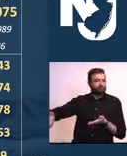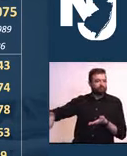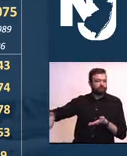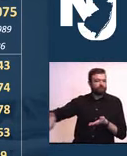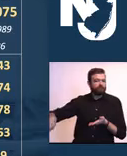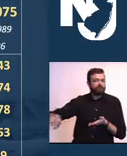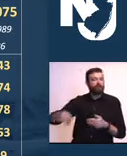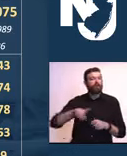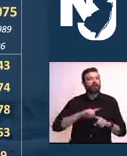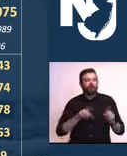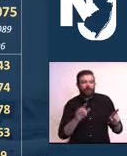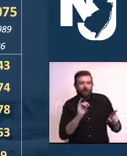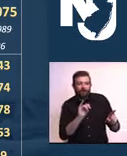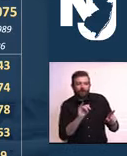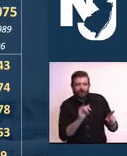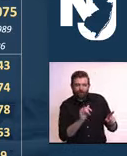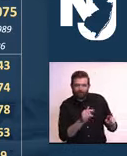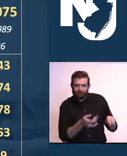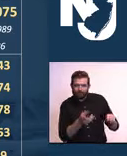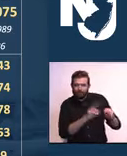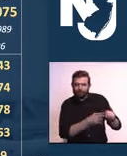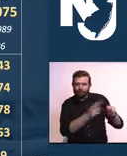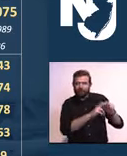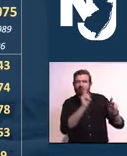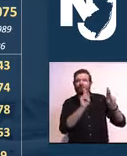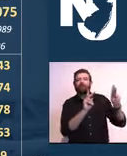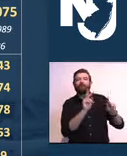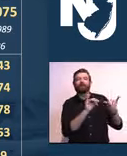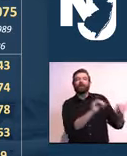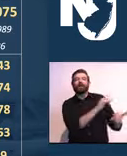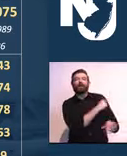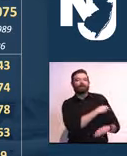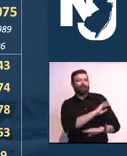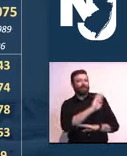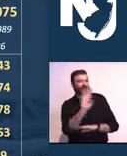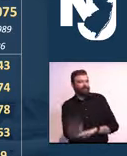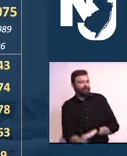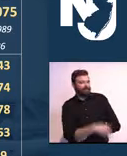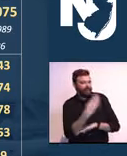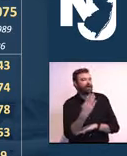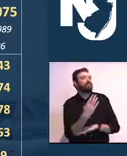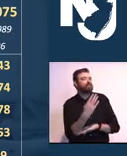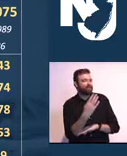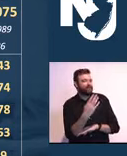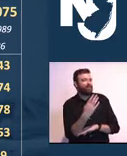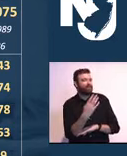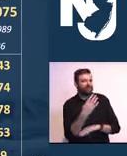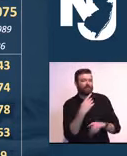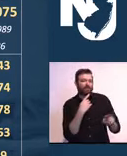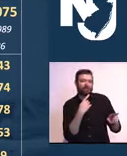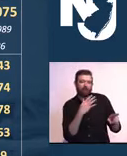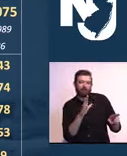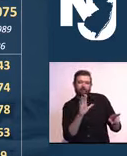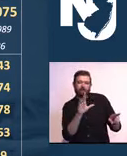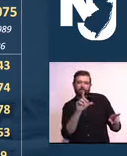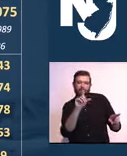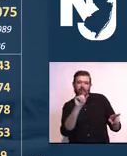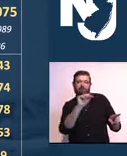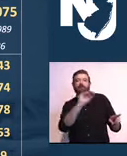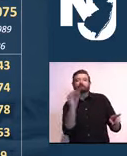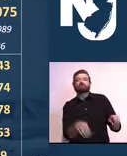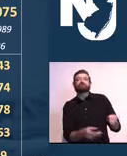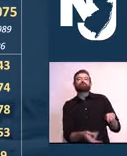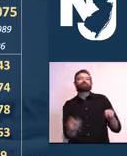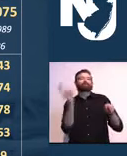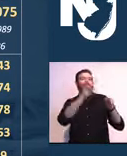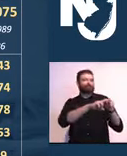number are having to stay. Over the past week, this amounts to a roughly 20% increase. Today's